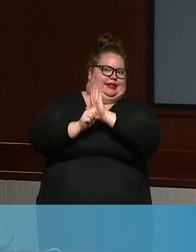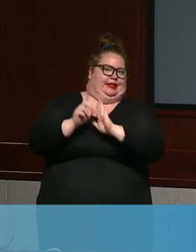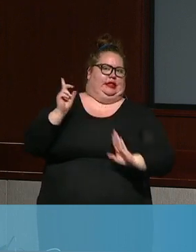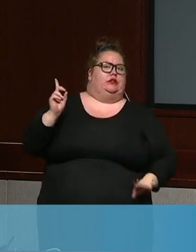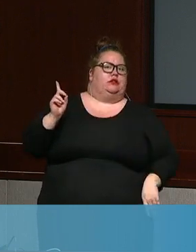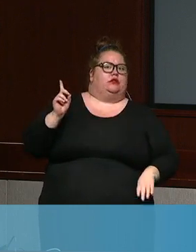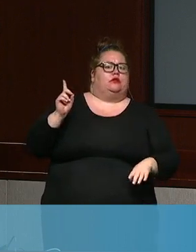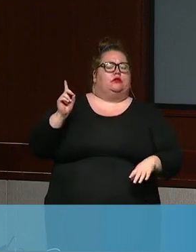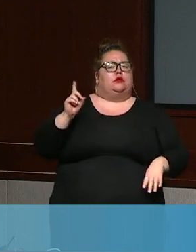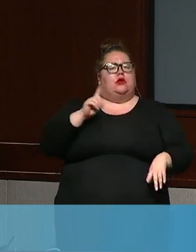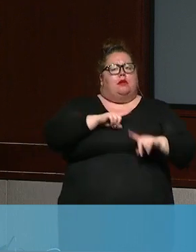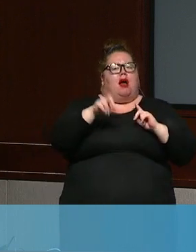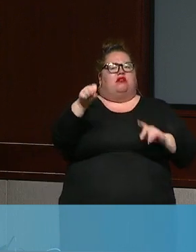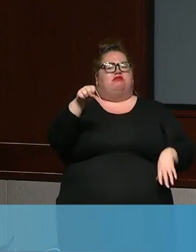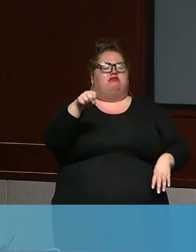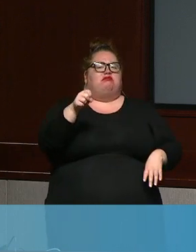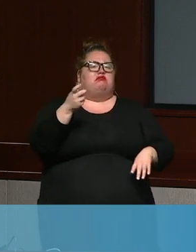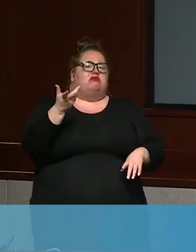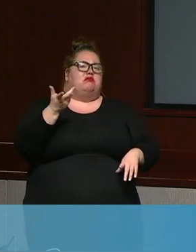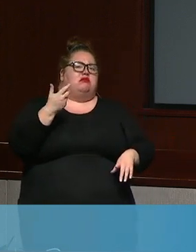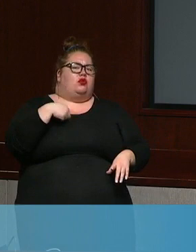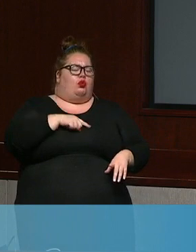are communicating with them, and